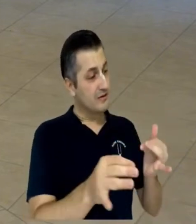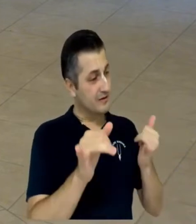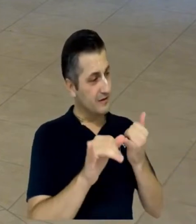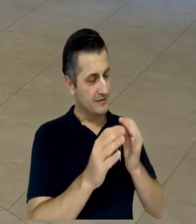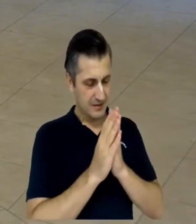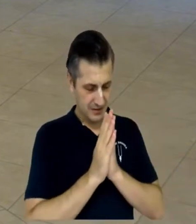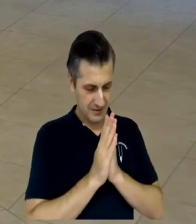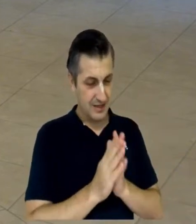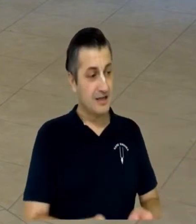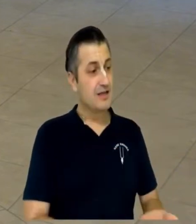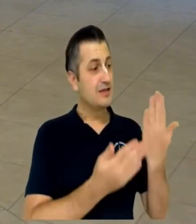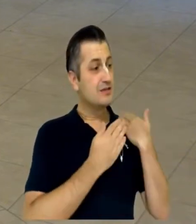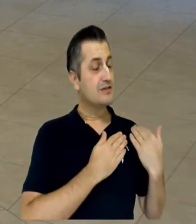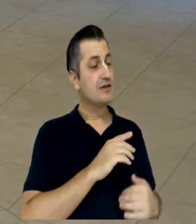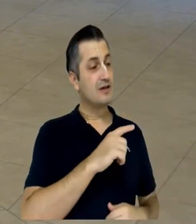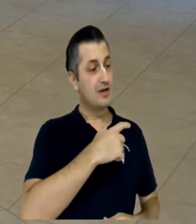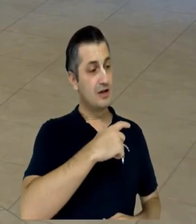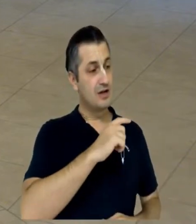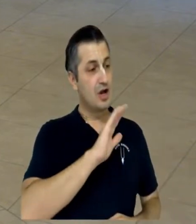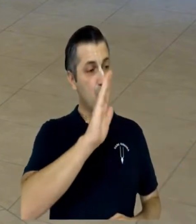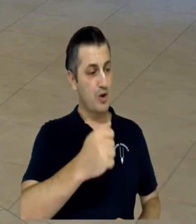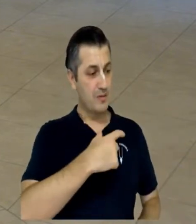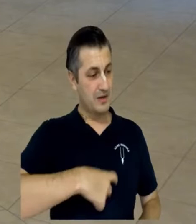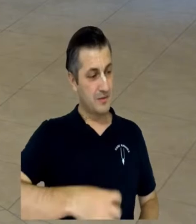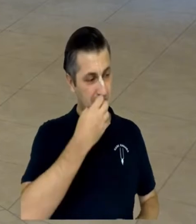Lakshmana ki jai, Shri Gaurnitai ki jai.